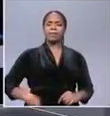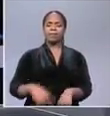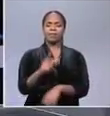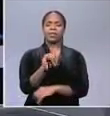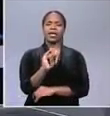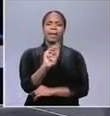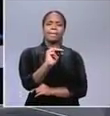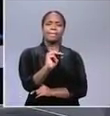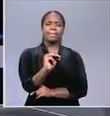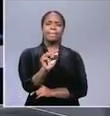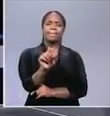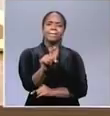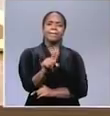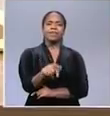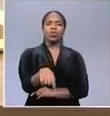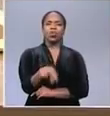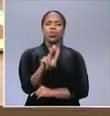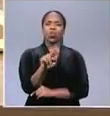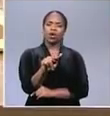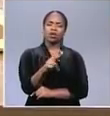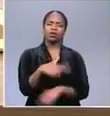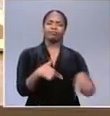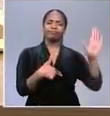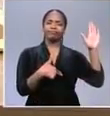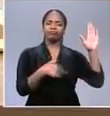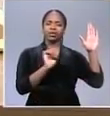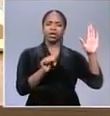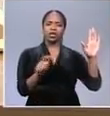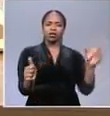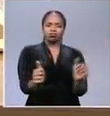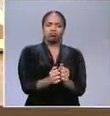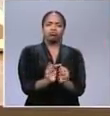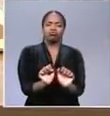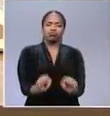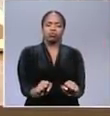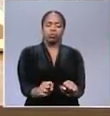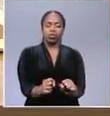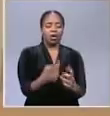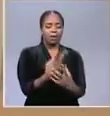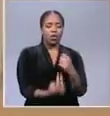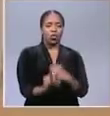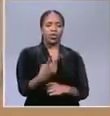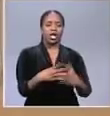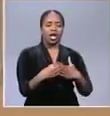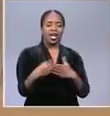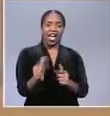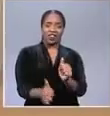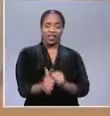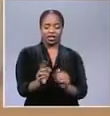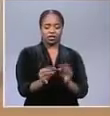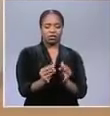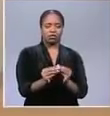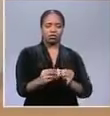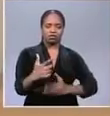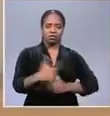Kim Jong-un and Russia's Vladimir Putin have pledged to boost ties between the two countries. The two leaders met at their first ever summit today.